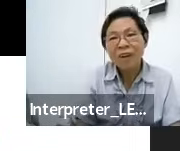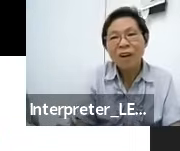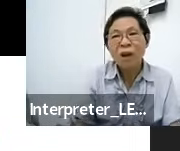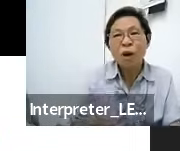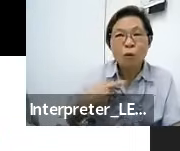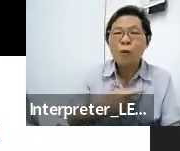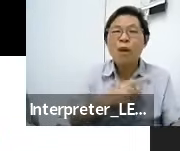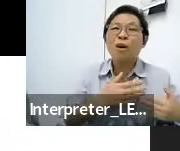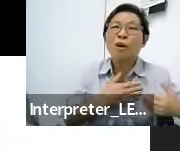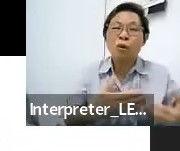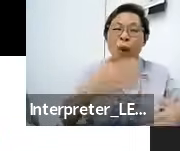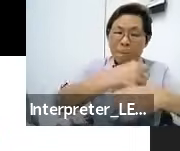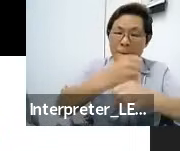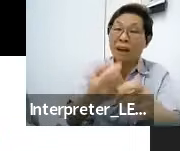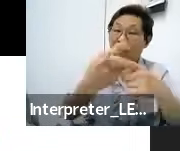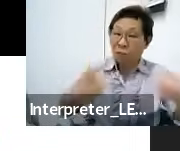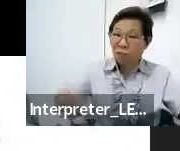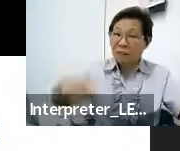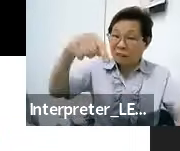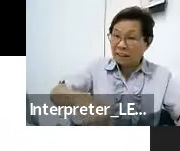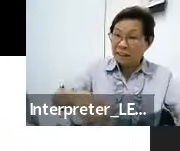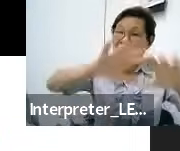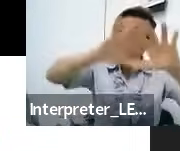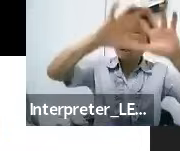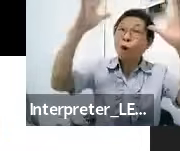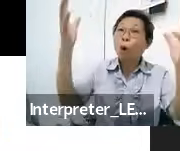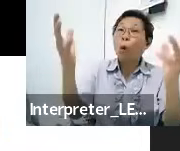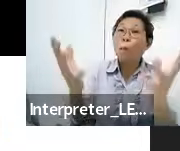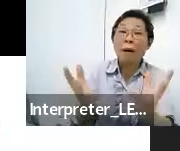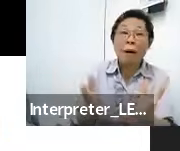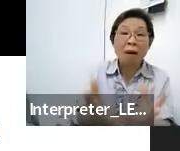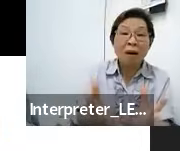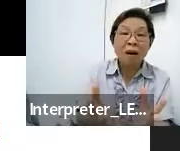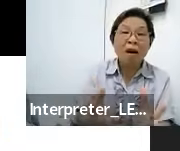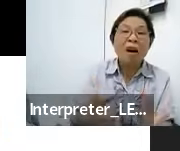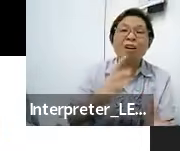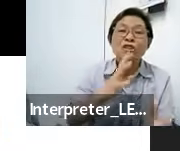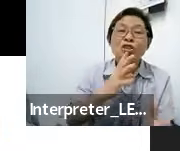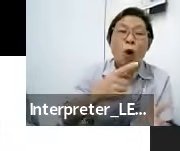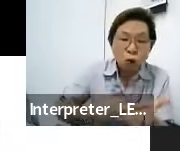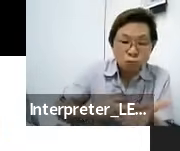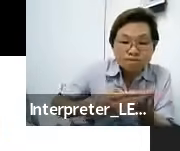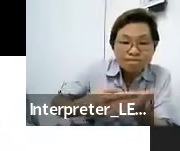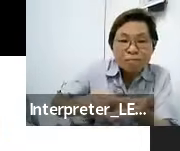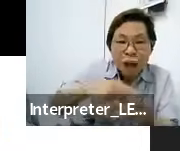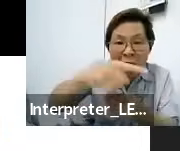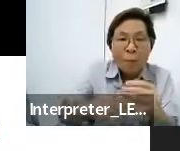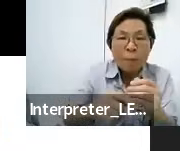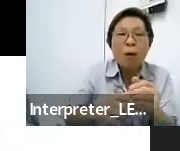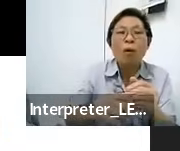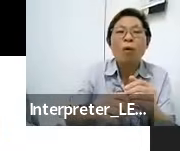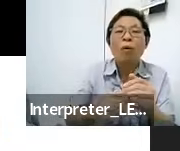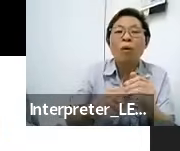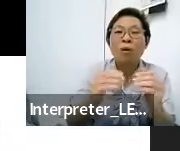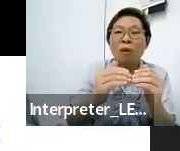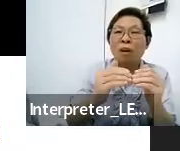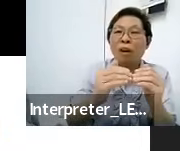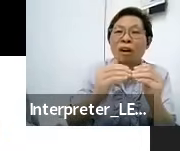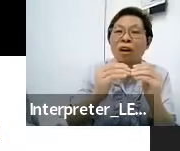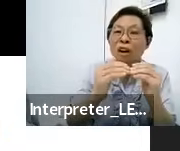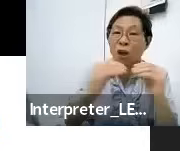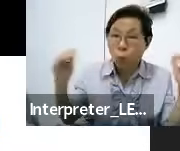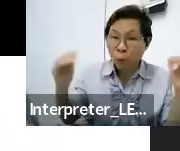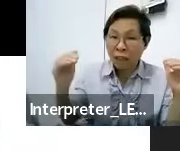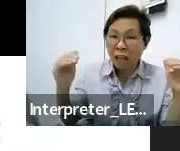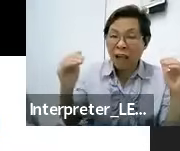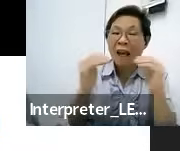making a difference, but this needs to be a global movement in talk about equity and equality and making sure we